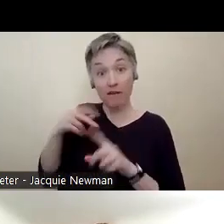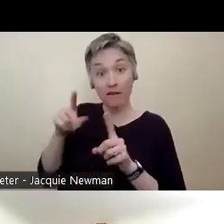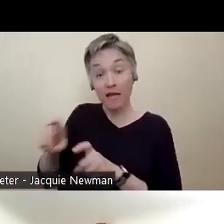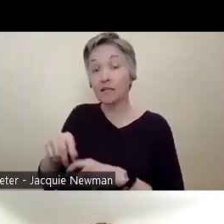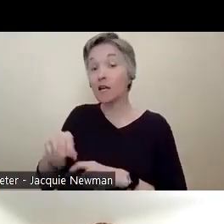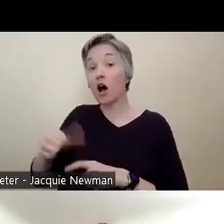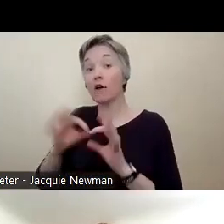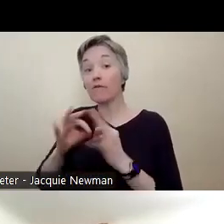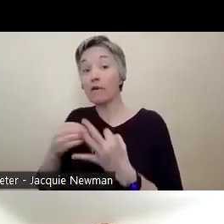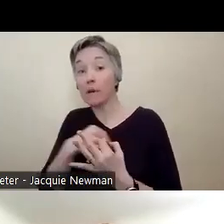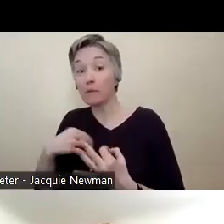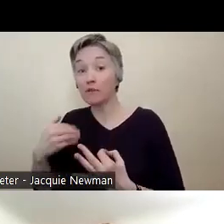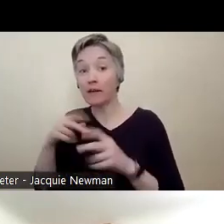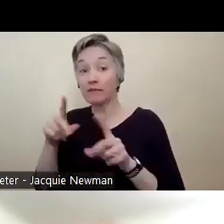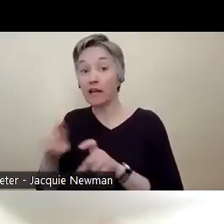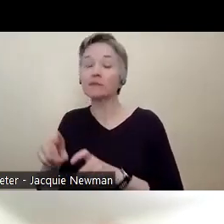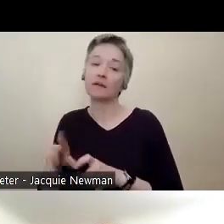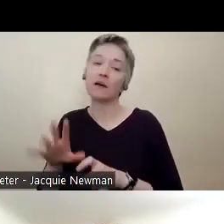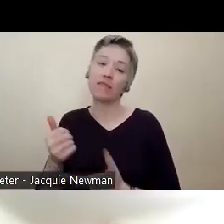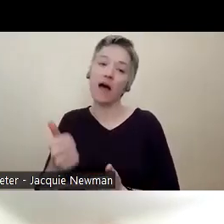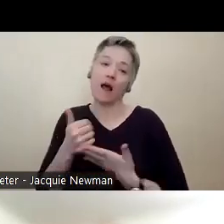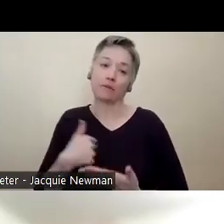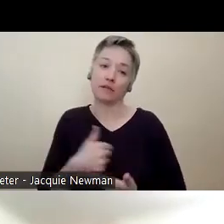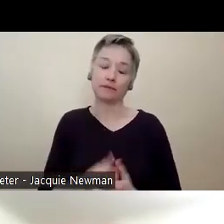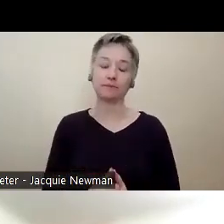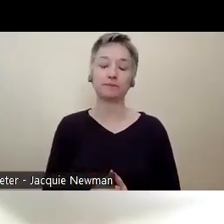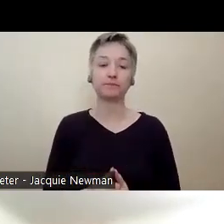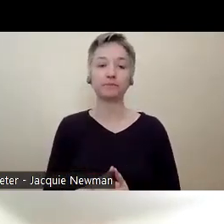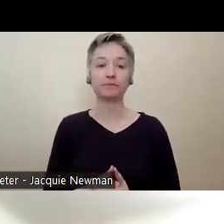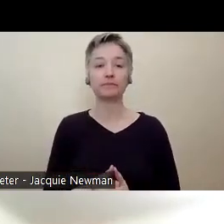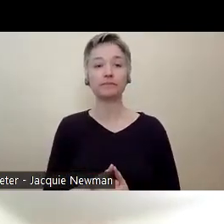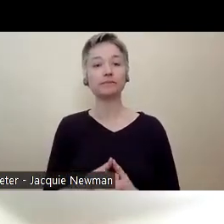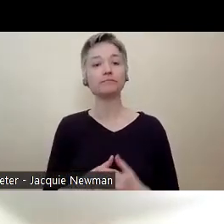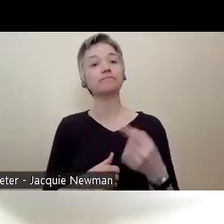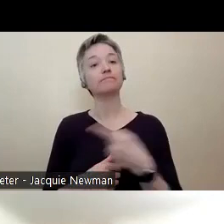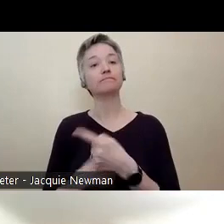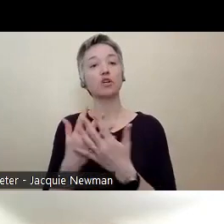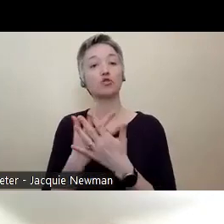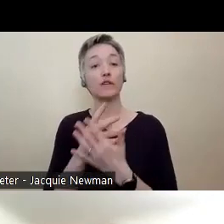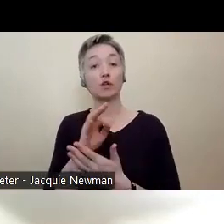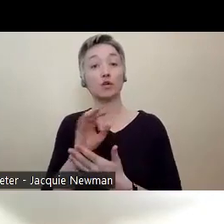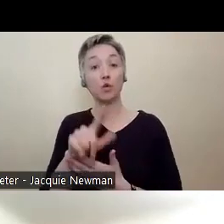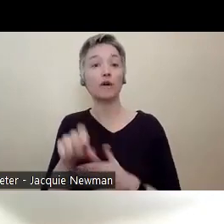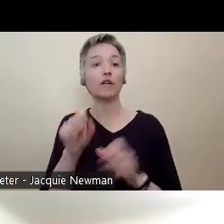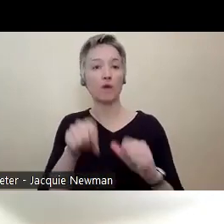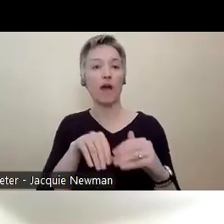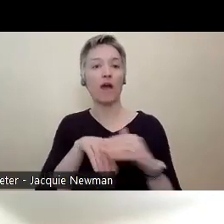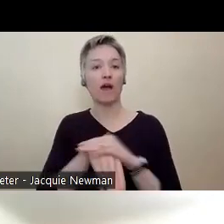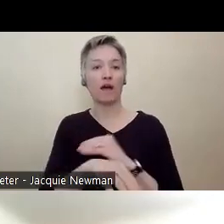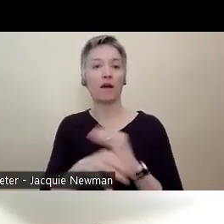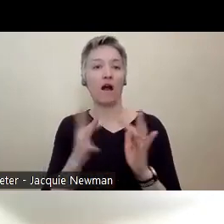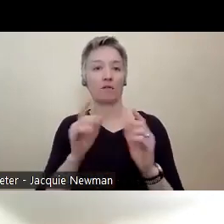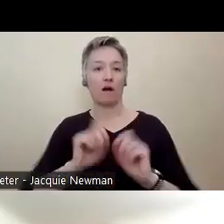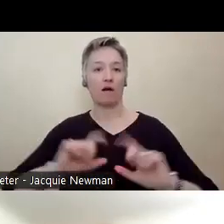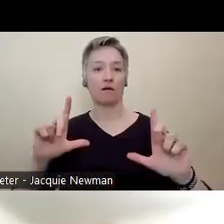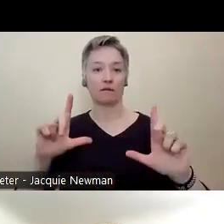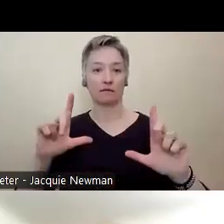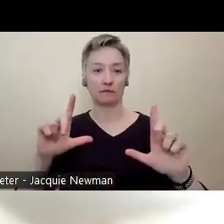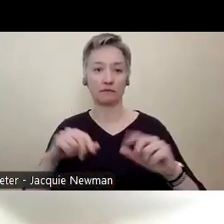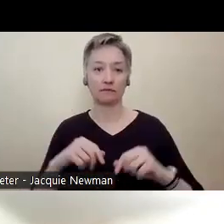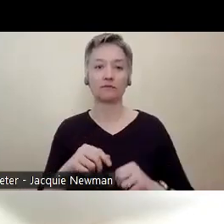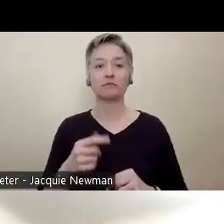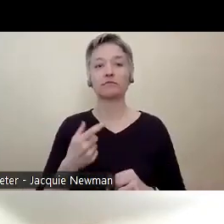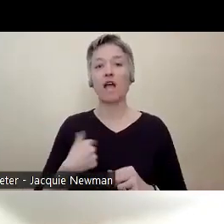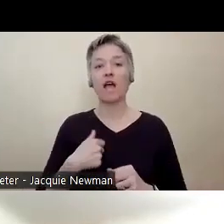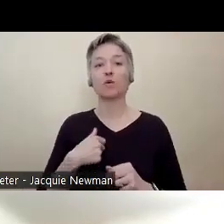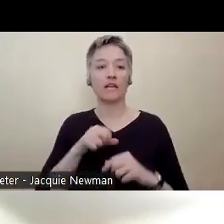very helpful. So this is a screening tool that you can actually access online. This is a screening tool that we send out